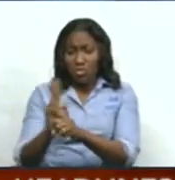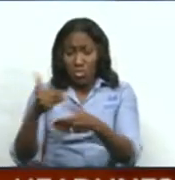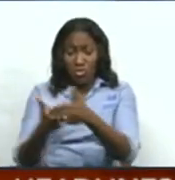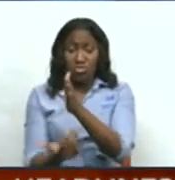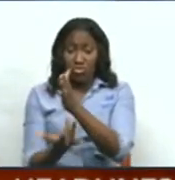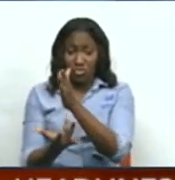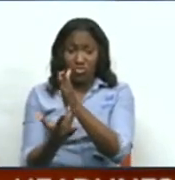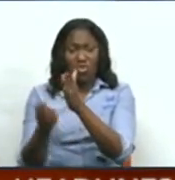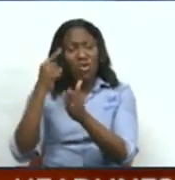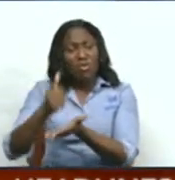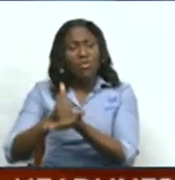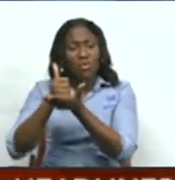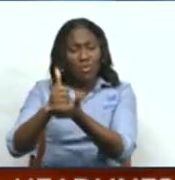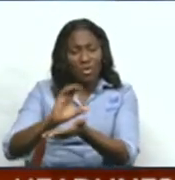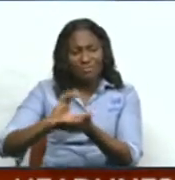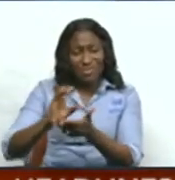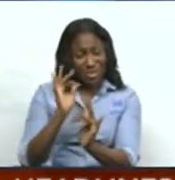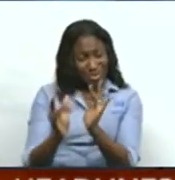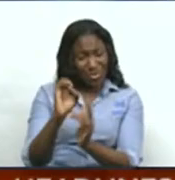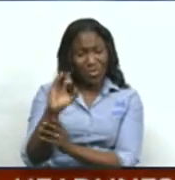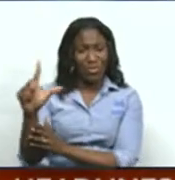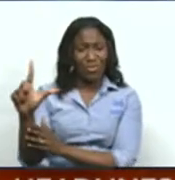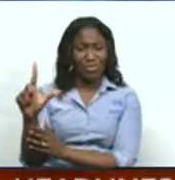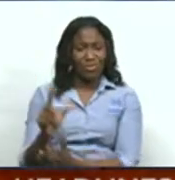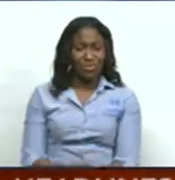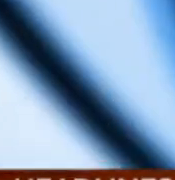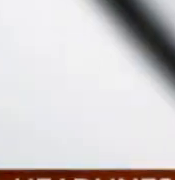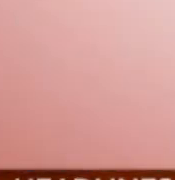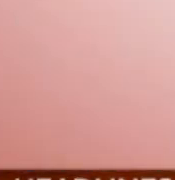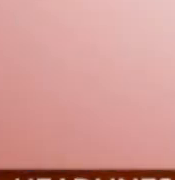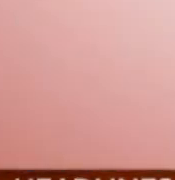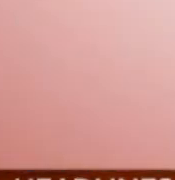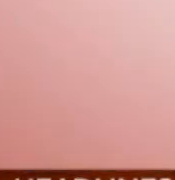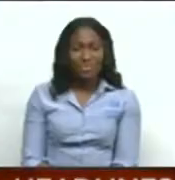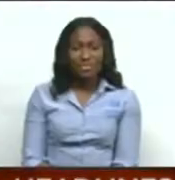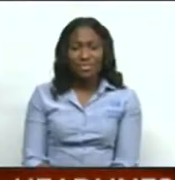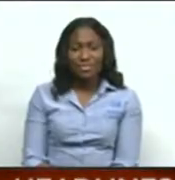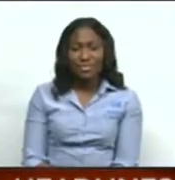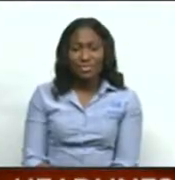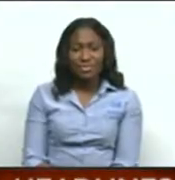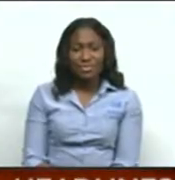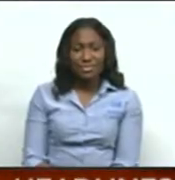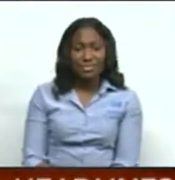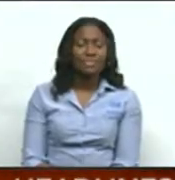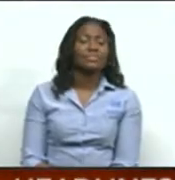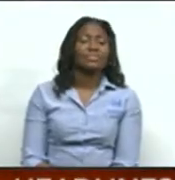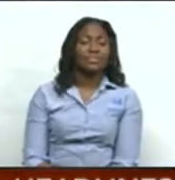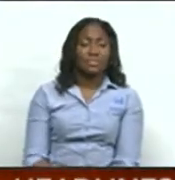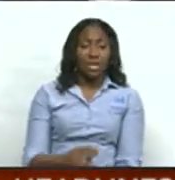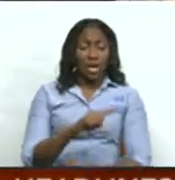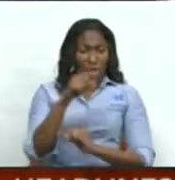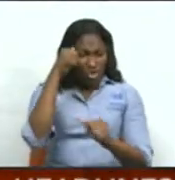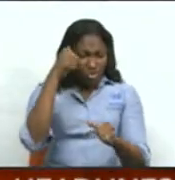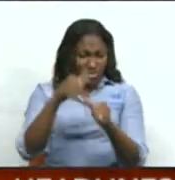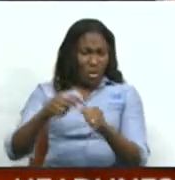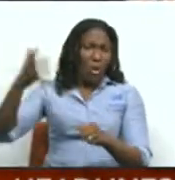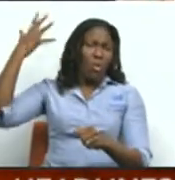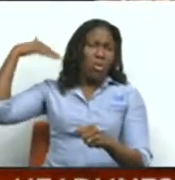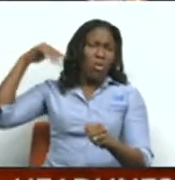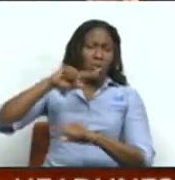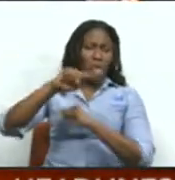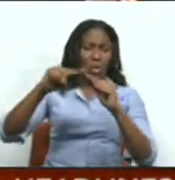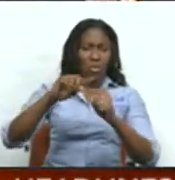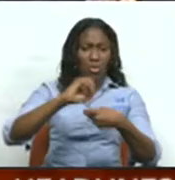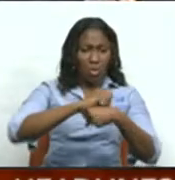which is part of the high-speed oil containment system. At the height of the COVID-19 pandemic, a ban